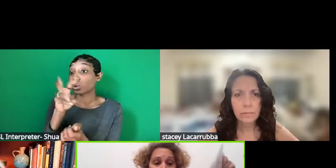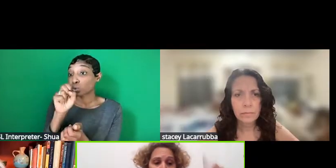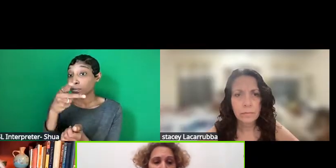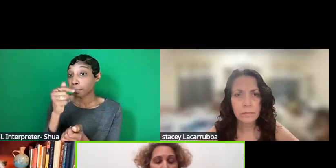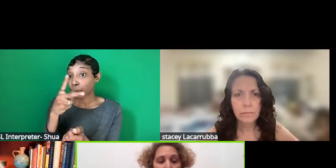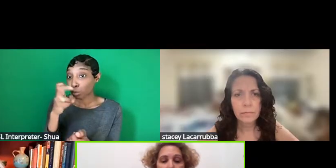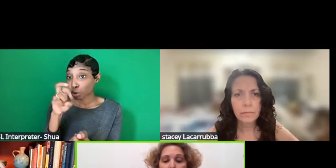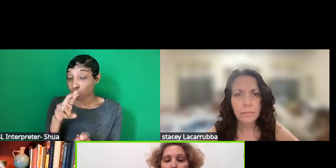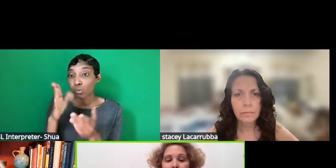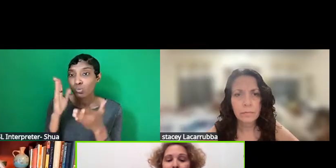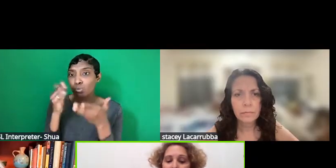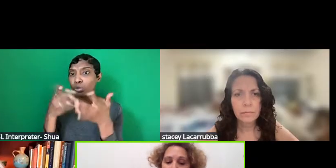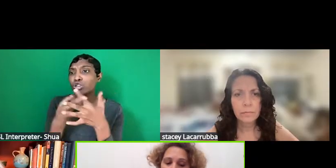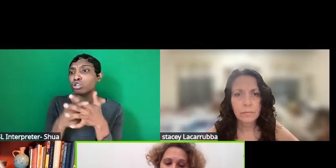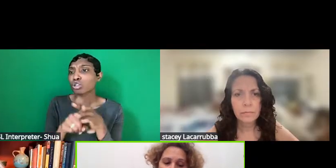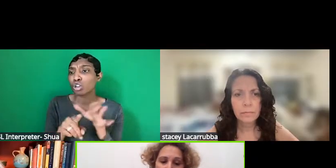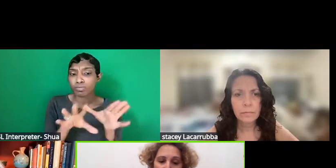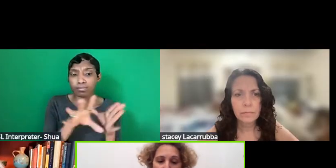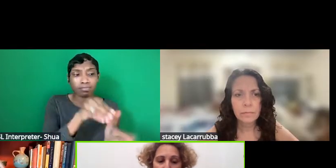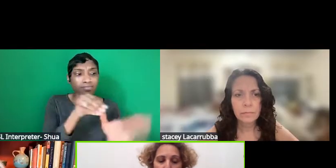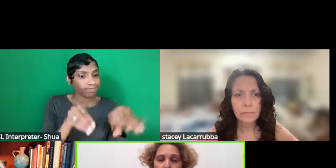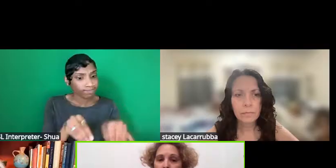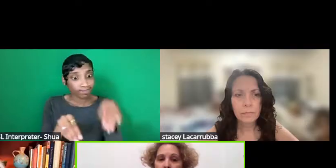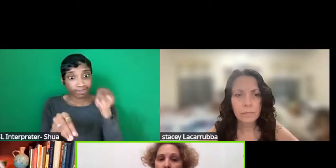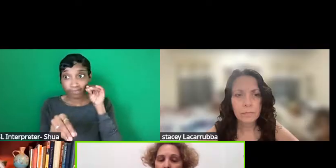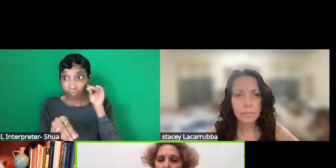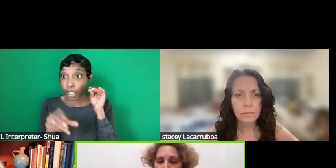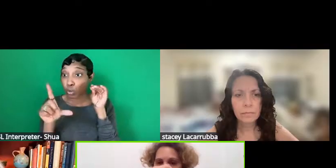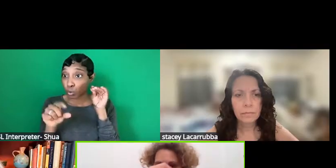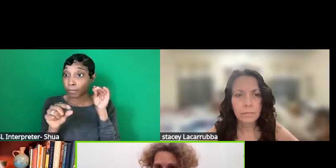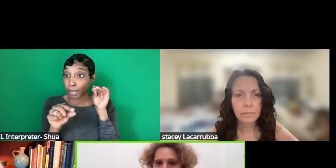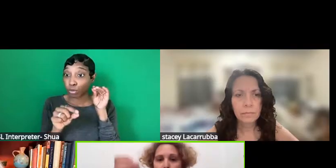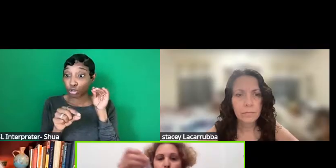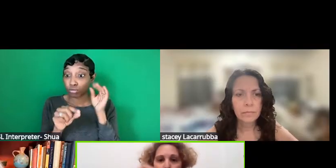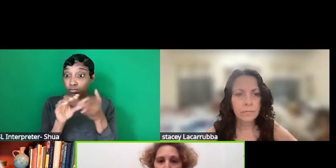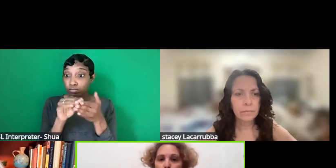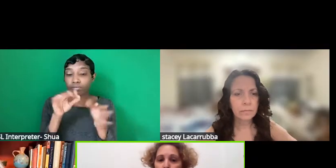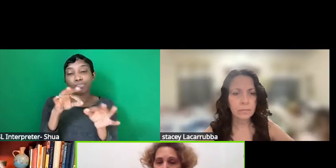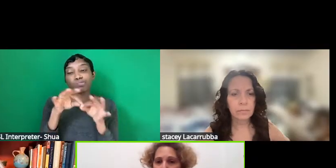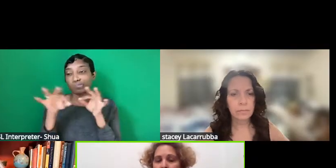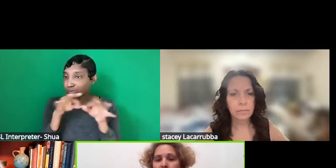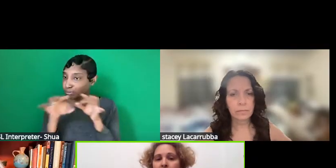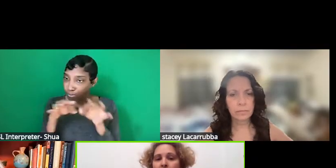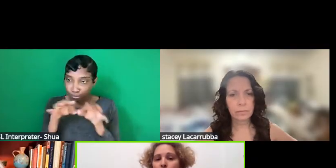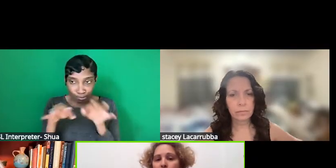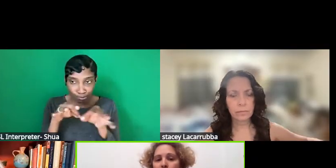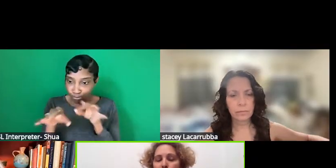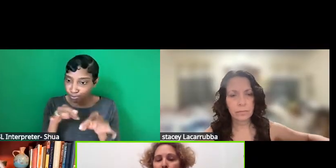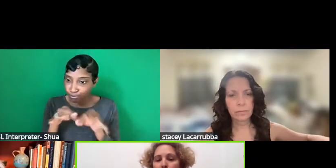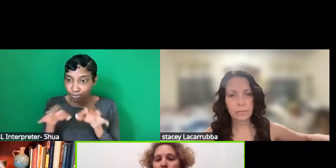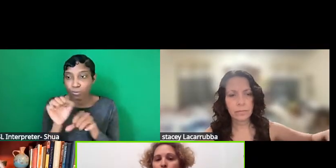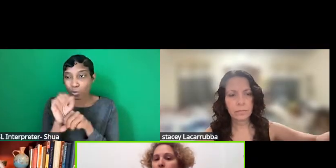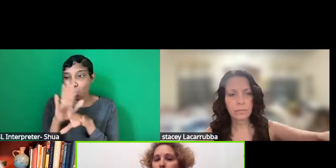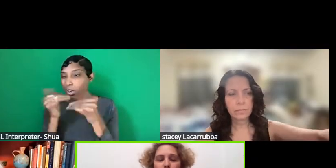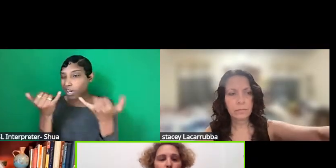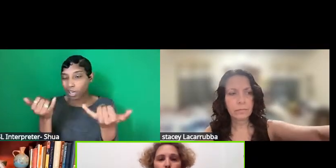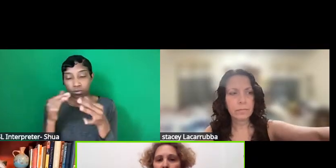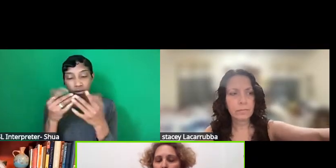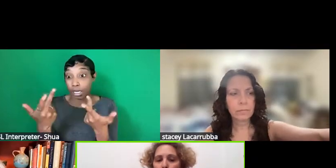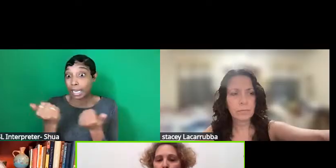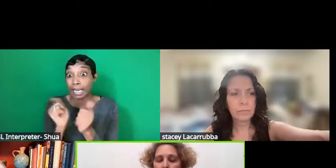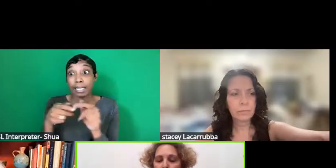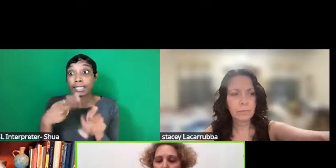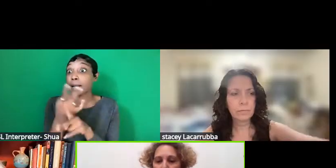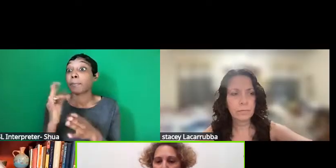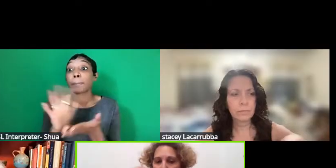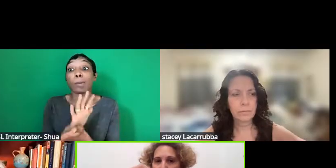just start by taking that newspaper and ripping that up and do work on that now. Any kind of paper that you have, just keep doing